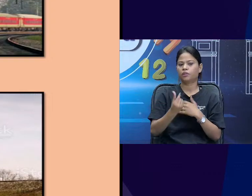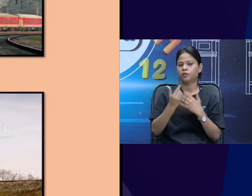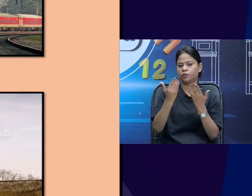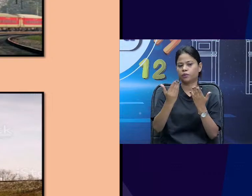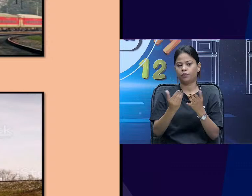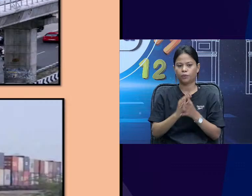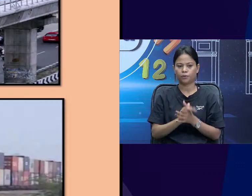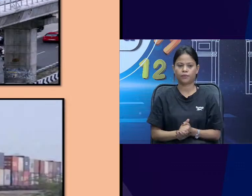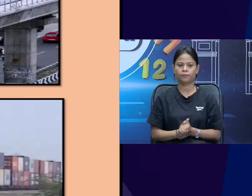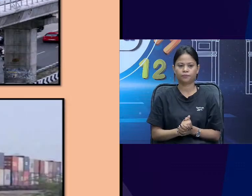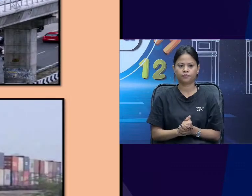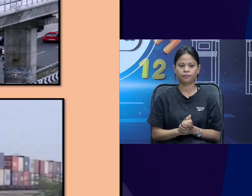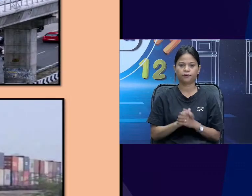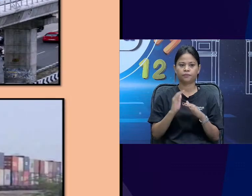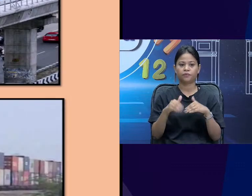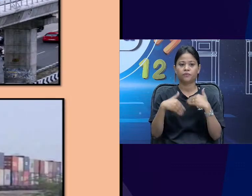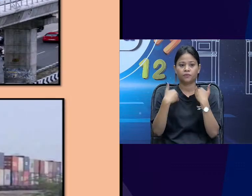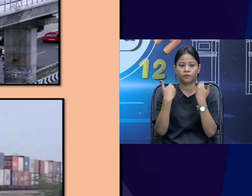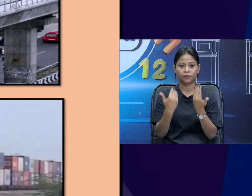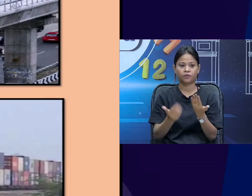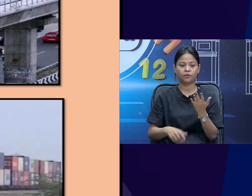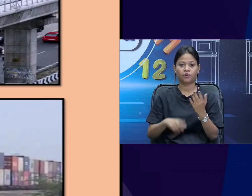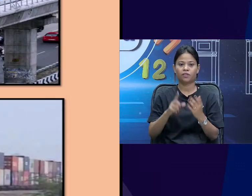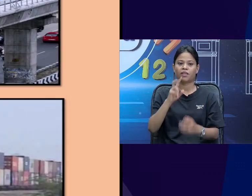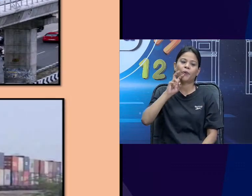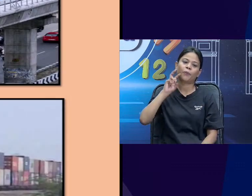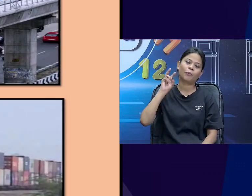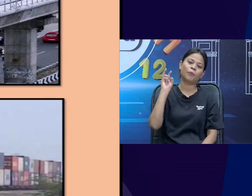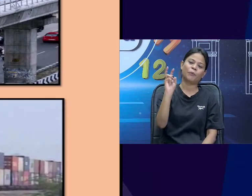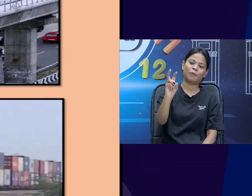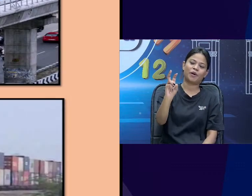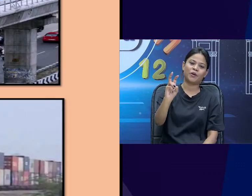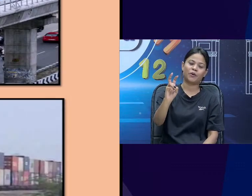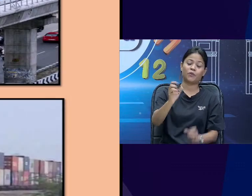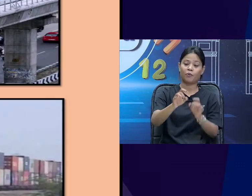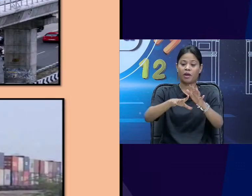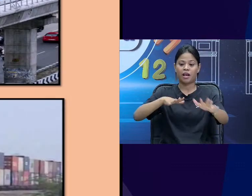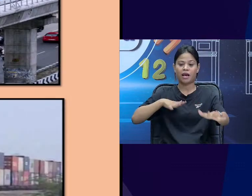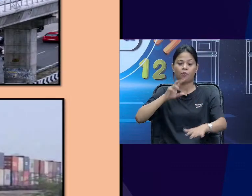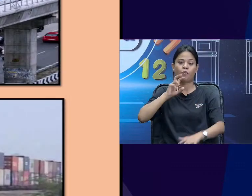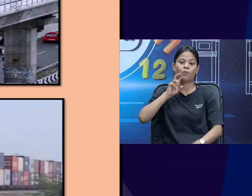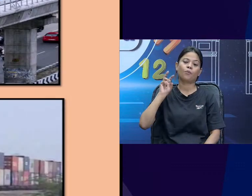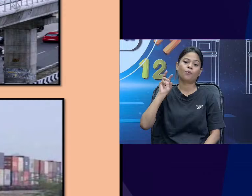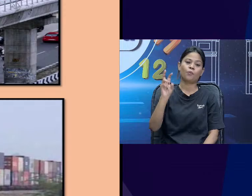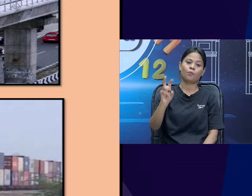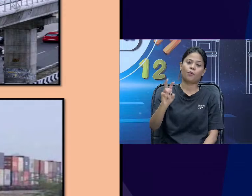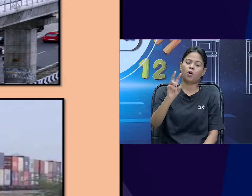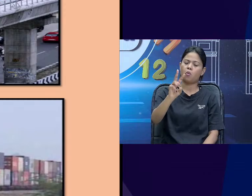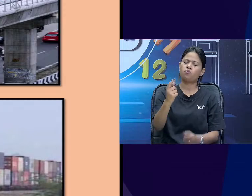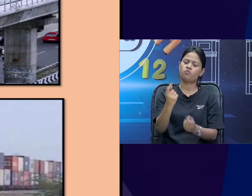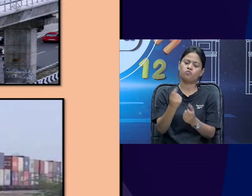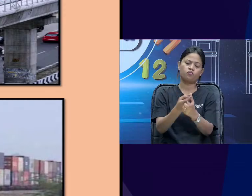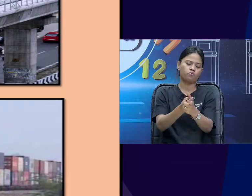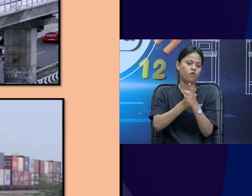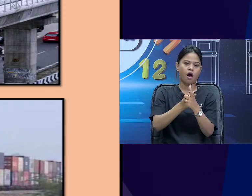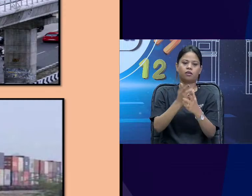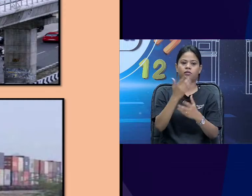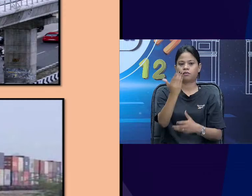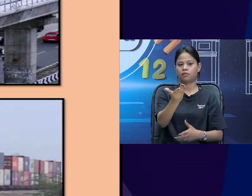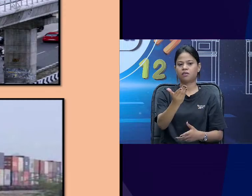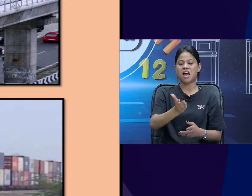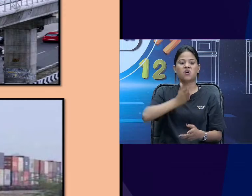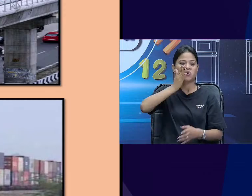also have in cities, we have metro trains, okay, which goes at a high speed, and it